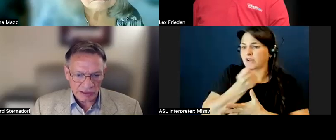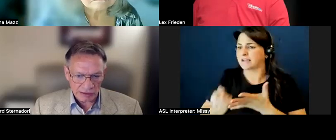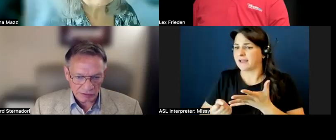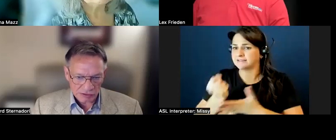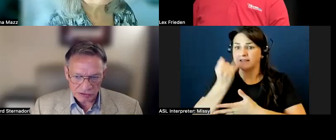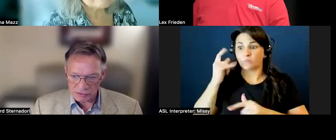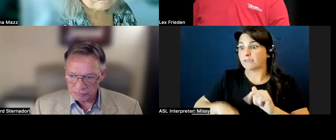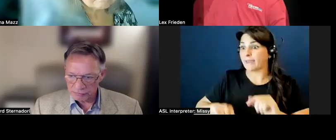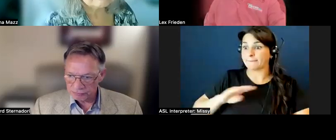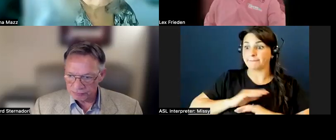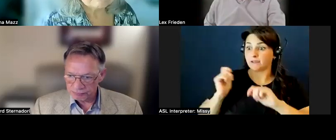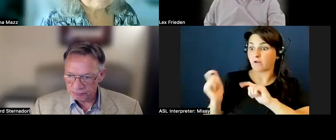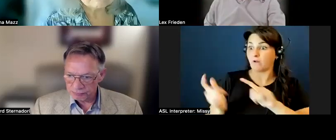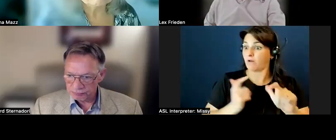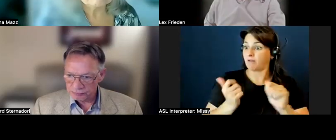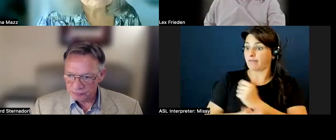the standards?